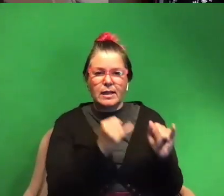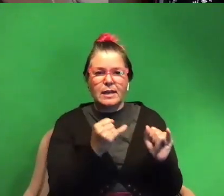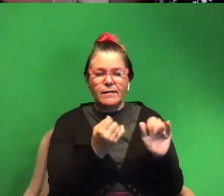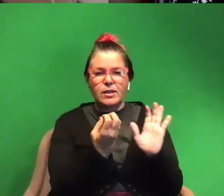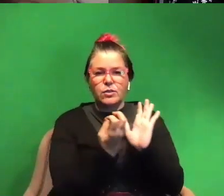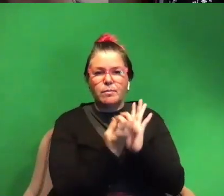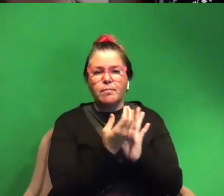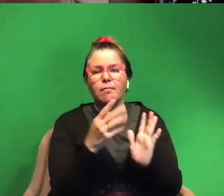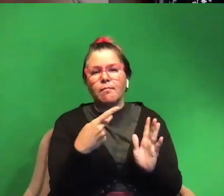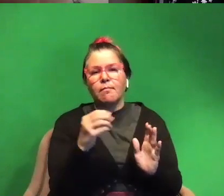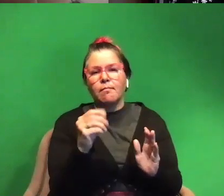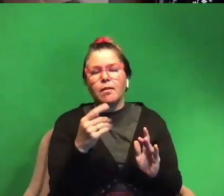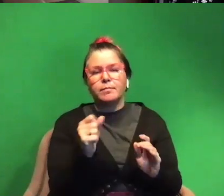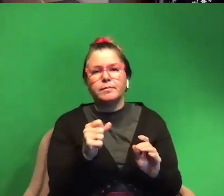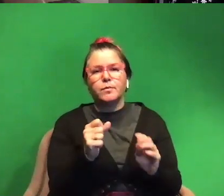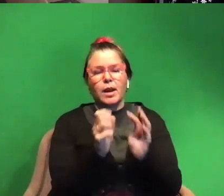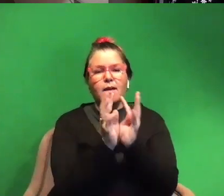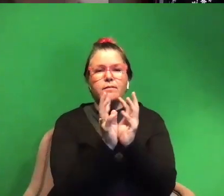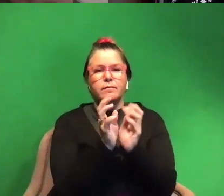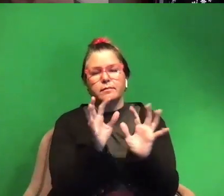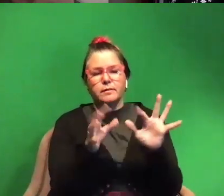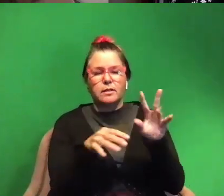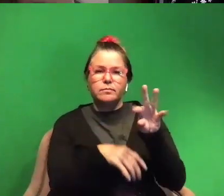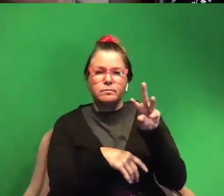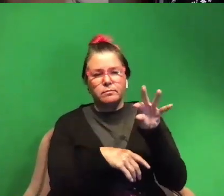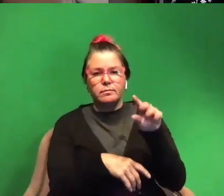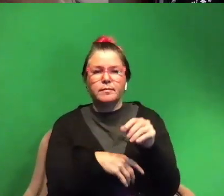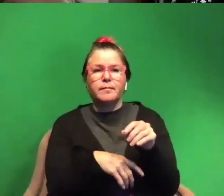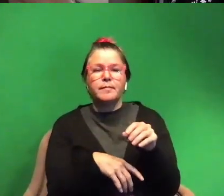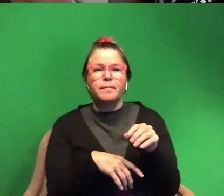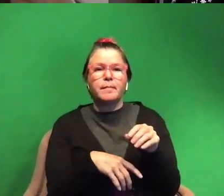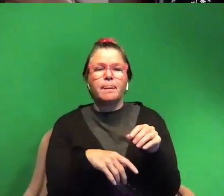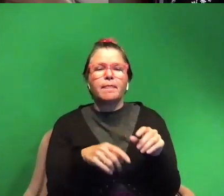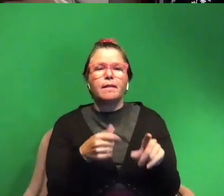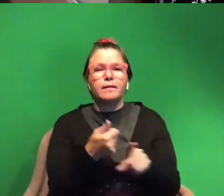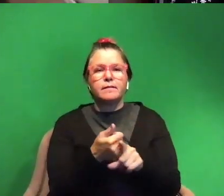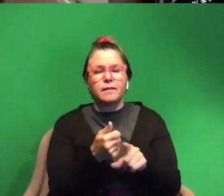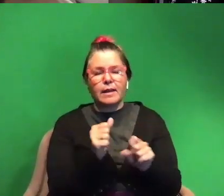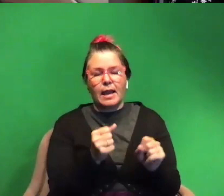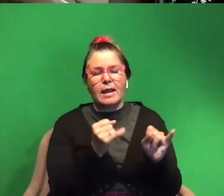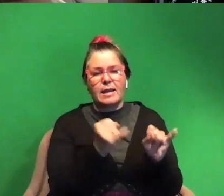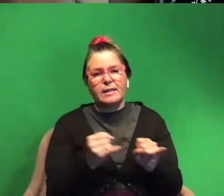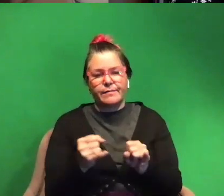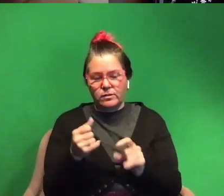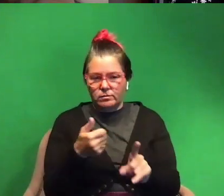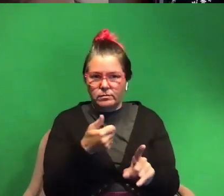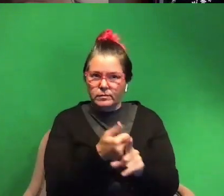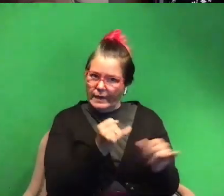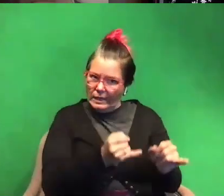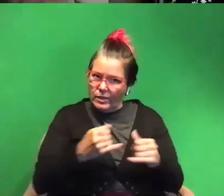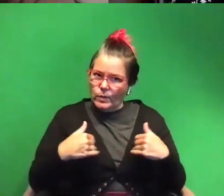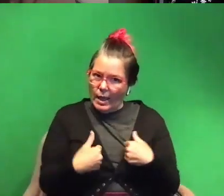polyps, right, where there would be a polyp there kind of hanging out, they can act as an individual animal because they are an individual animal